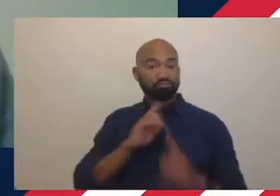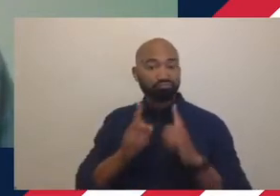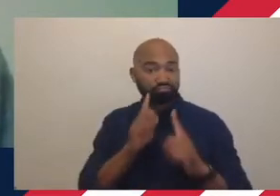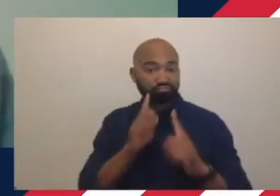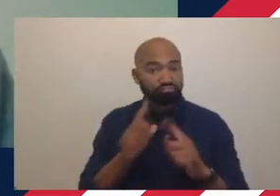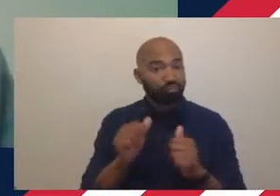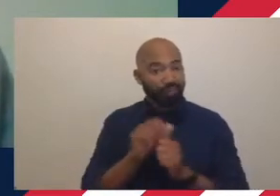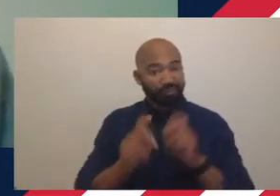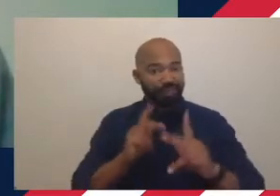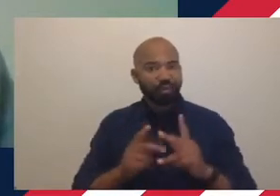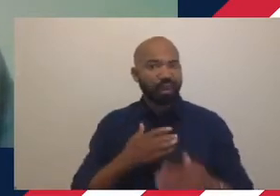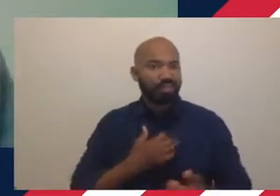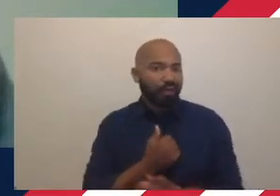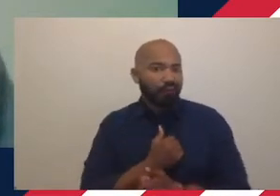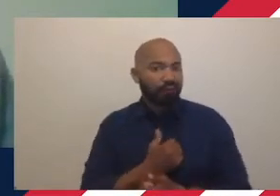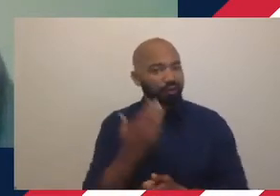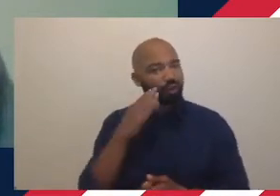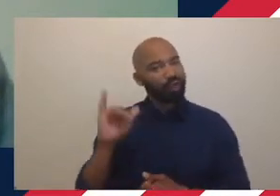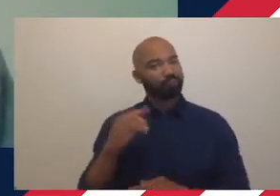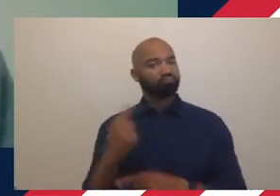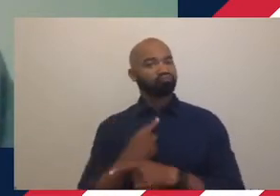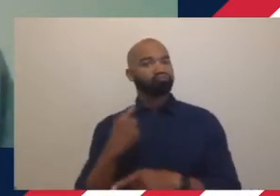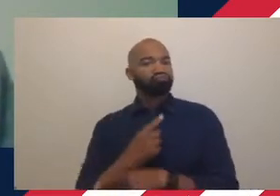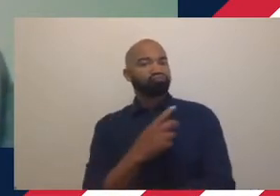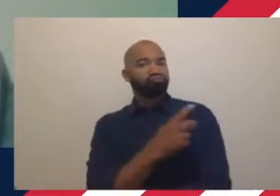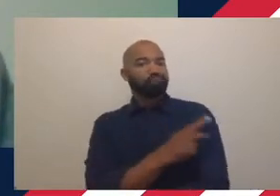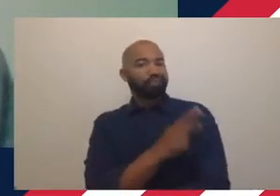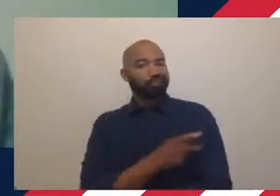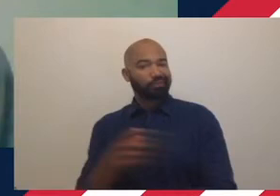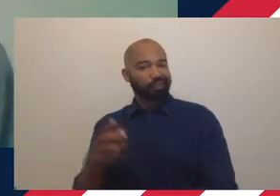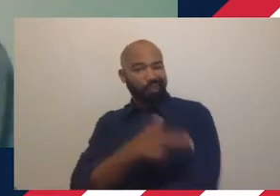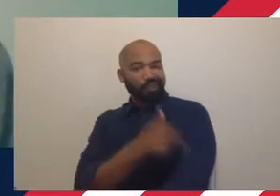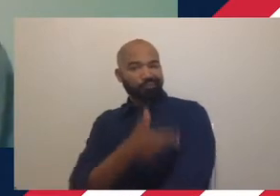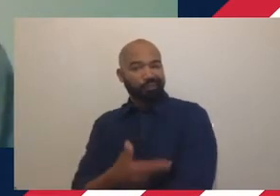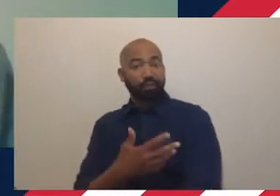hospital patient. No contact with the outside world at all.